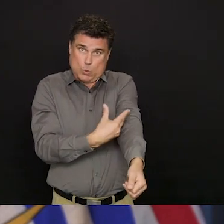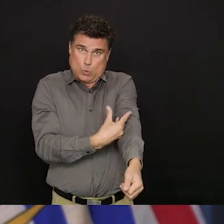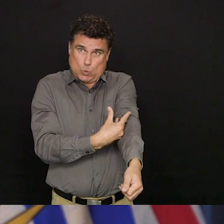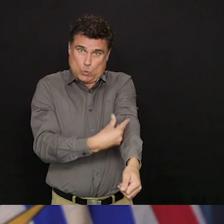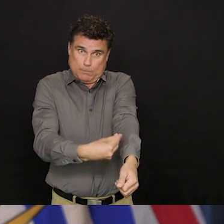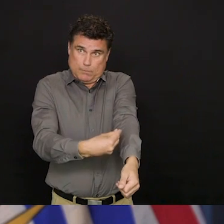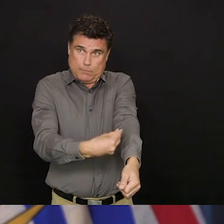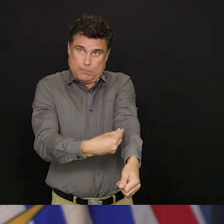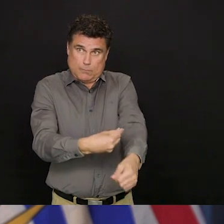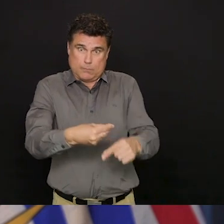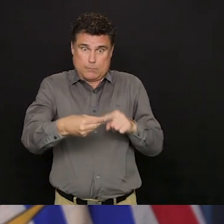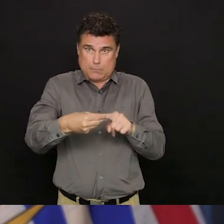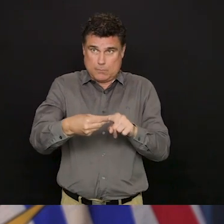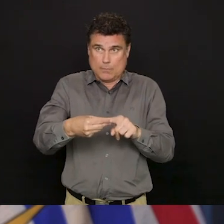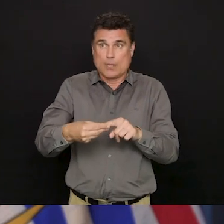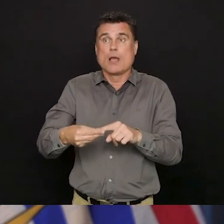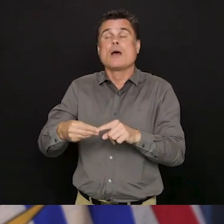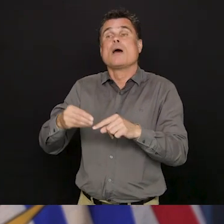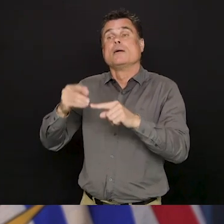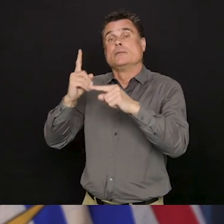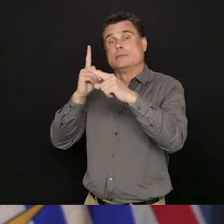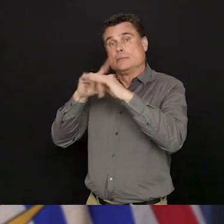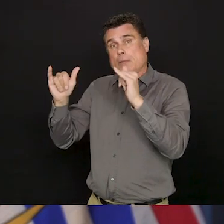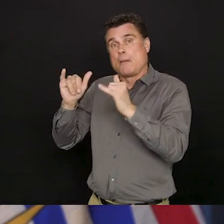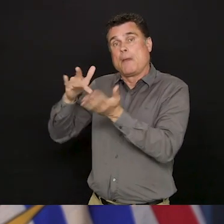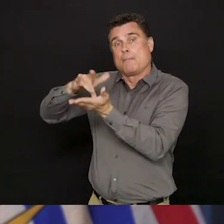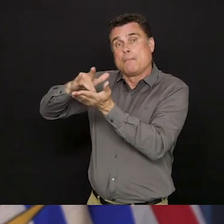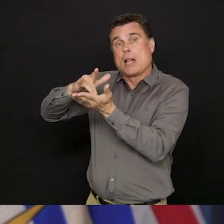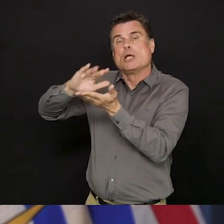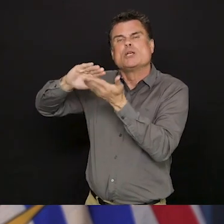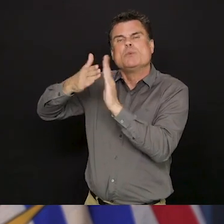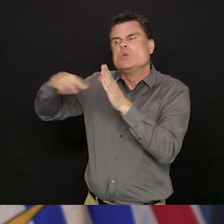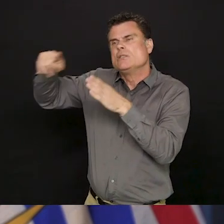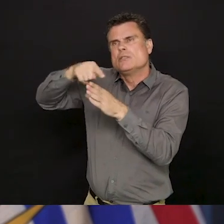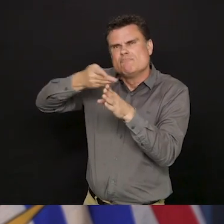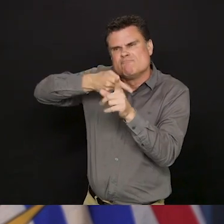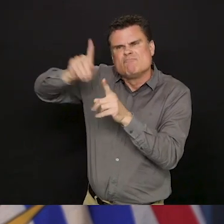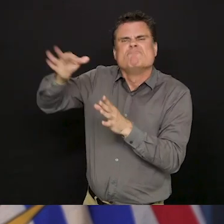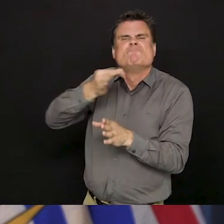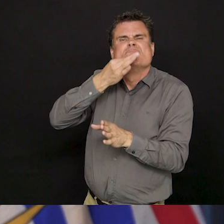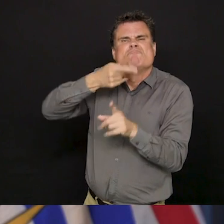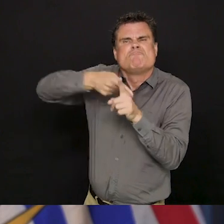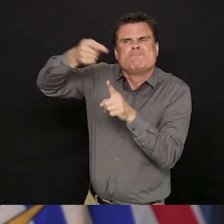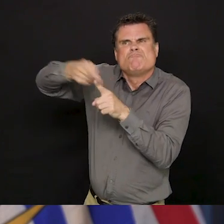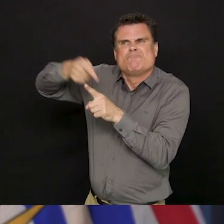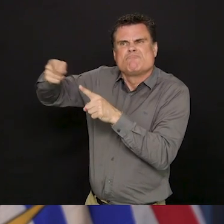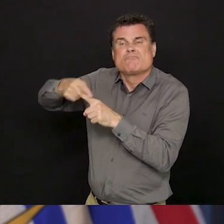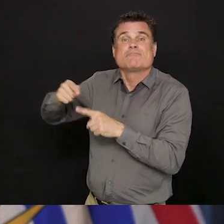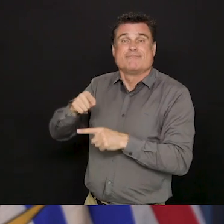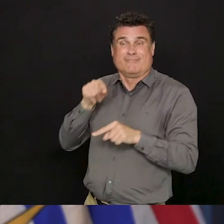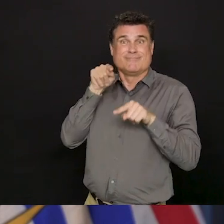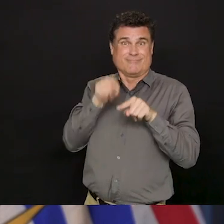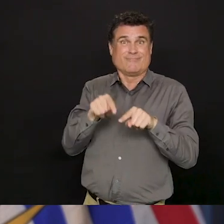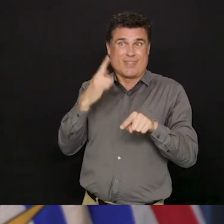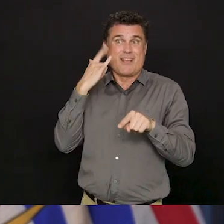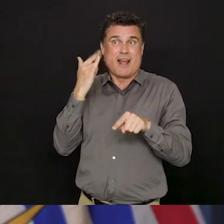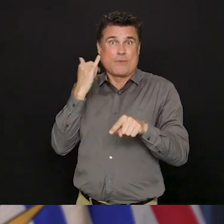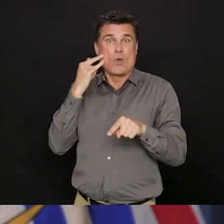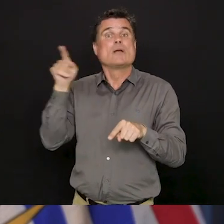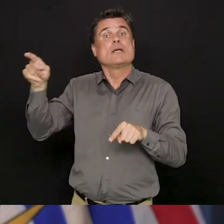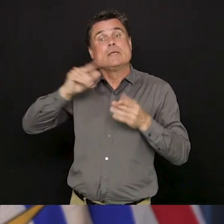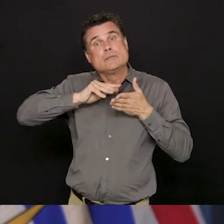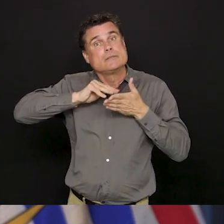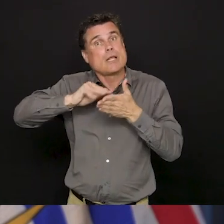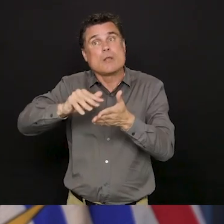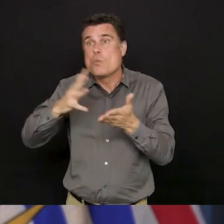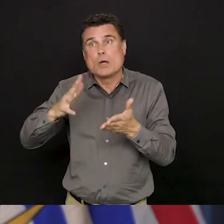medical community about the study that was done in California, particularly because it was done on a sample of people. And